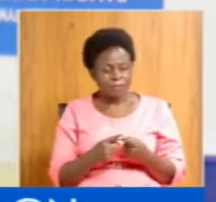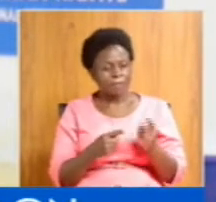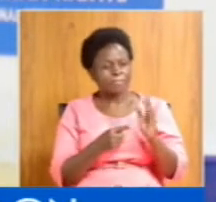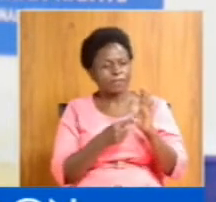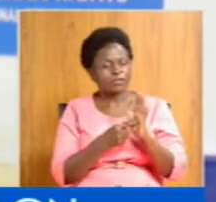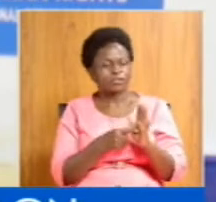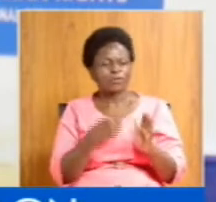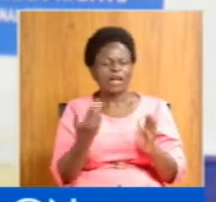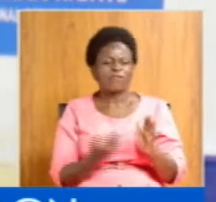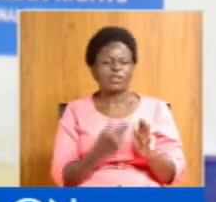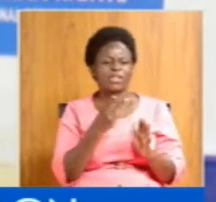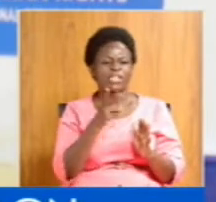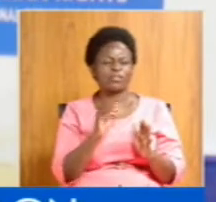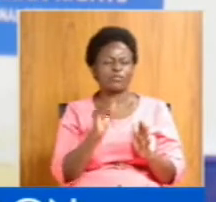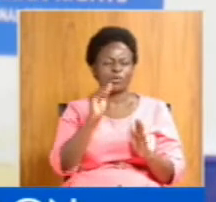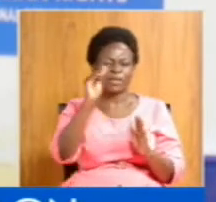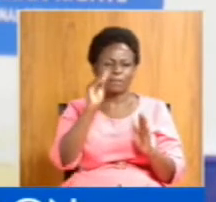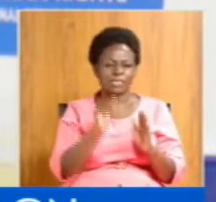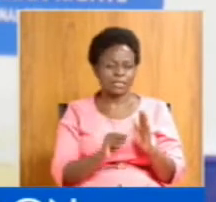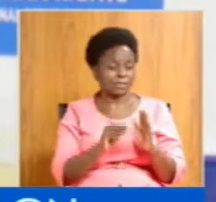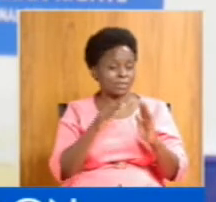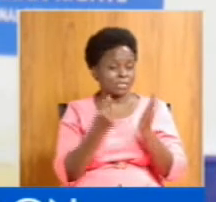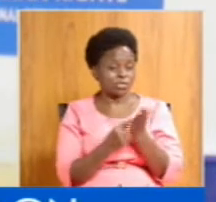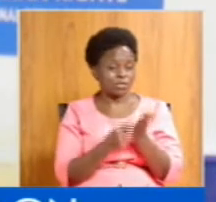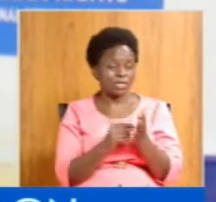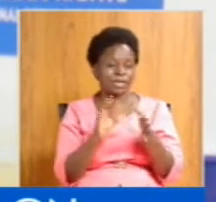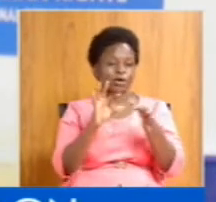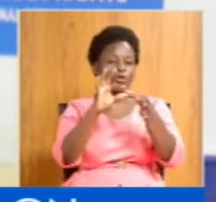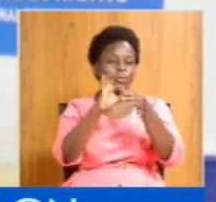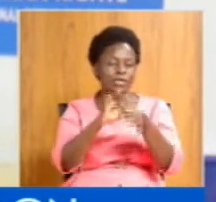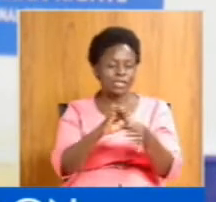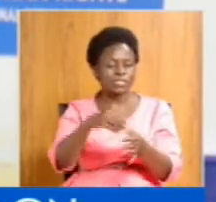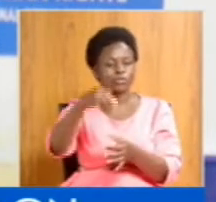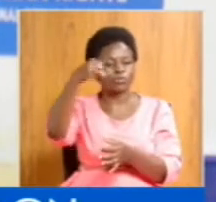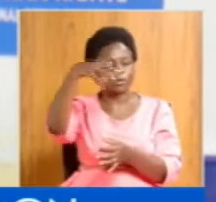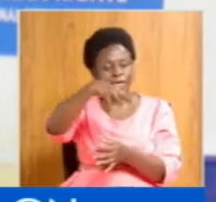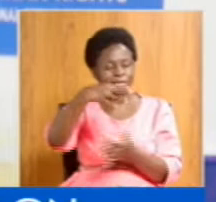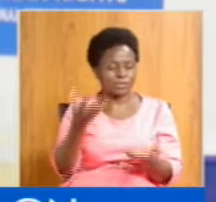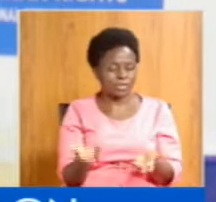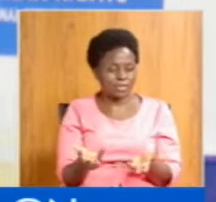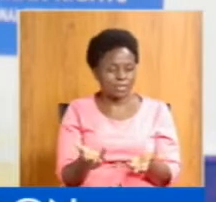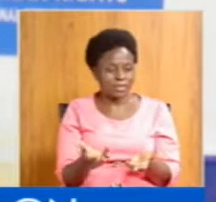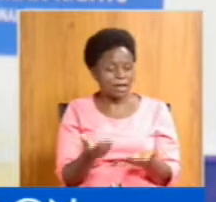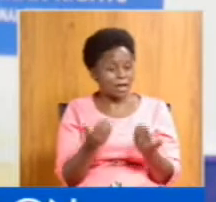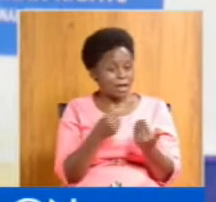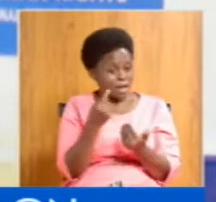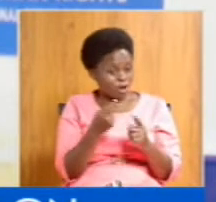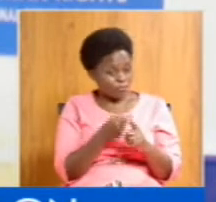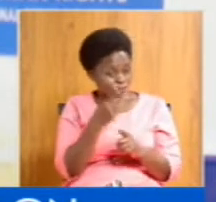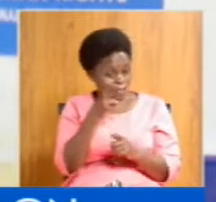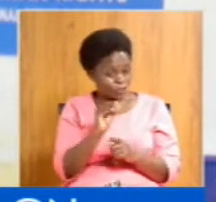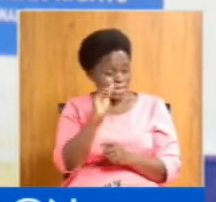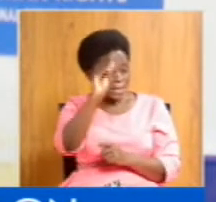actually shows that we have only 20 percent of the households in Uganda connected to electricity grid. And out of